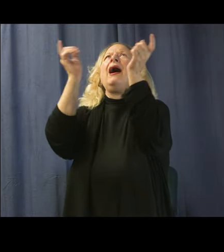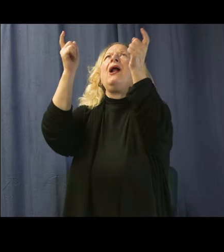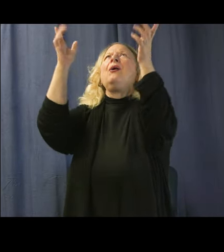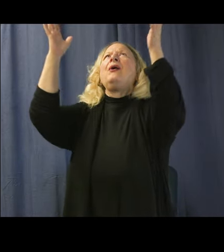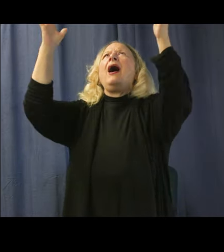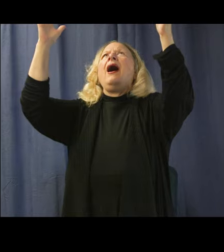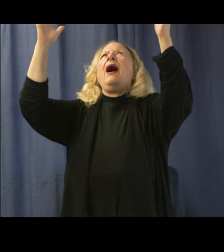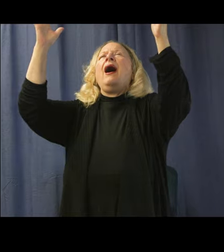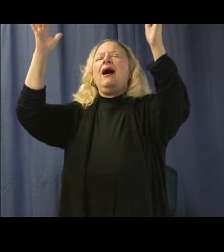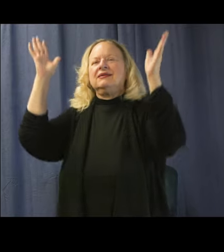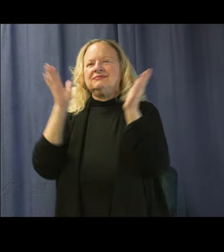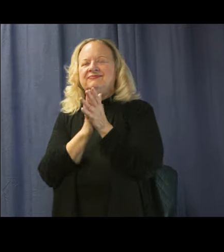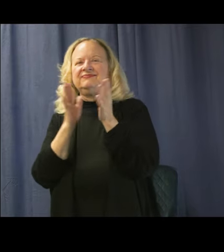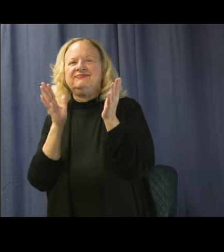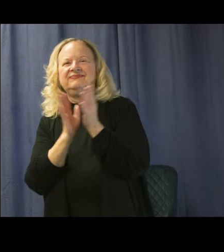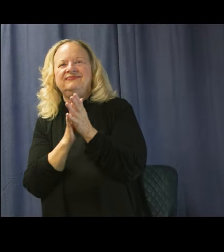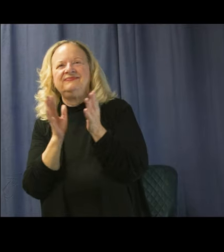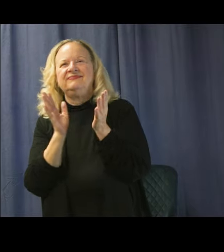Hallelujah. Yeah.